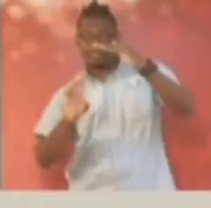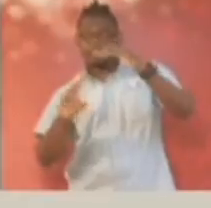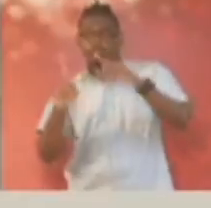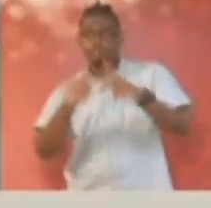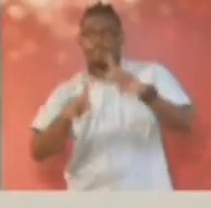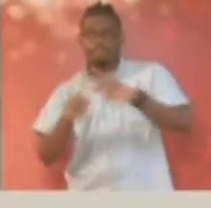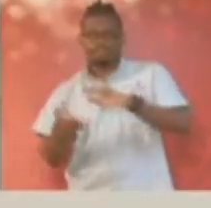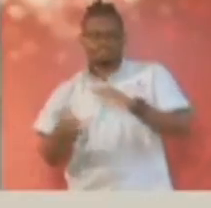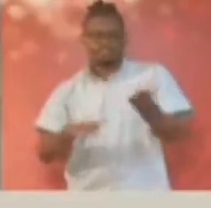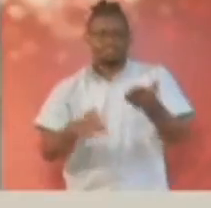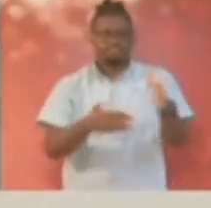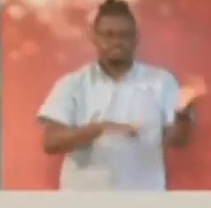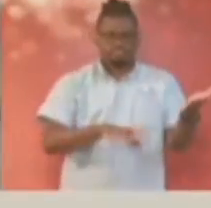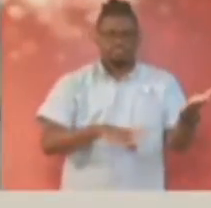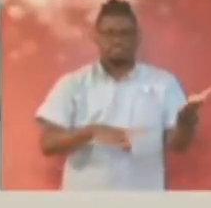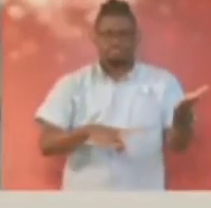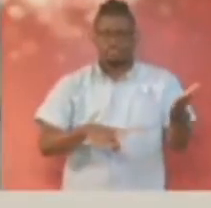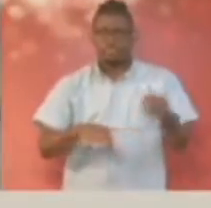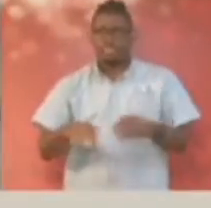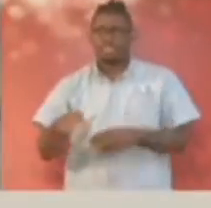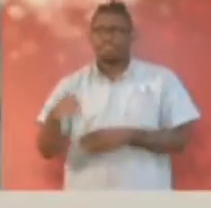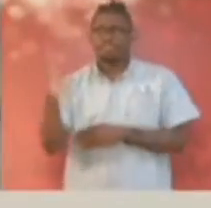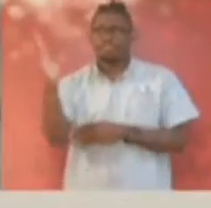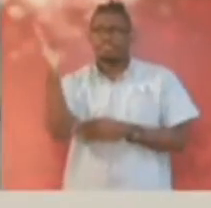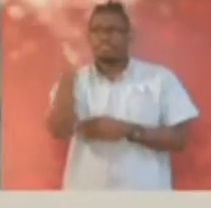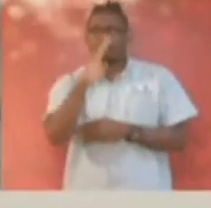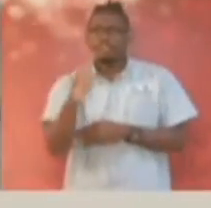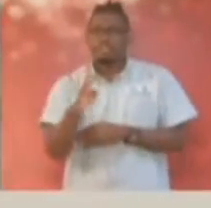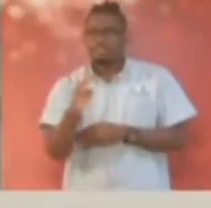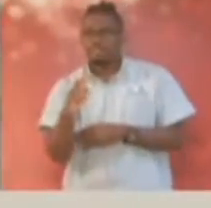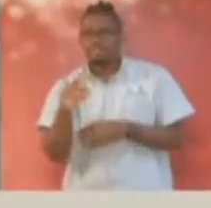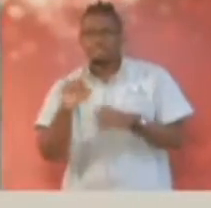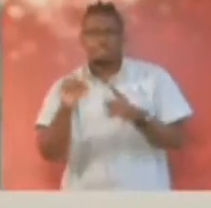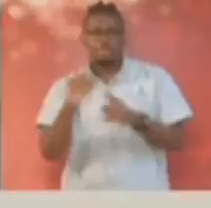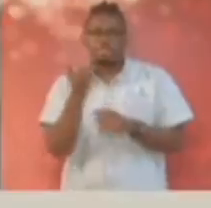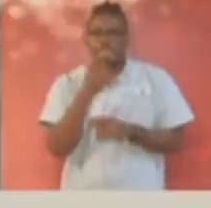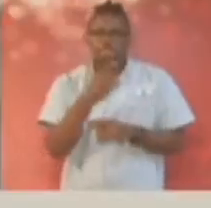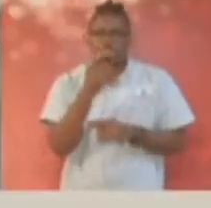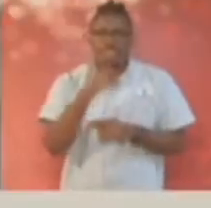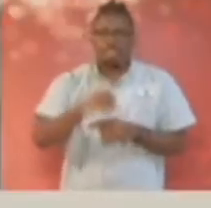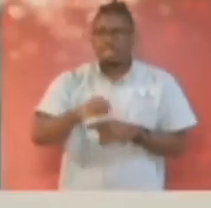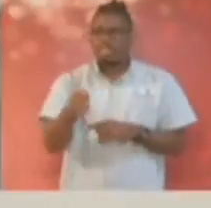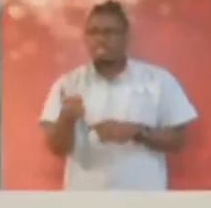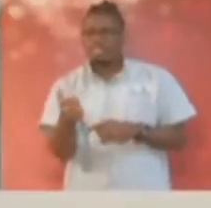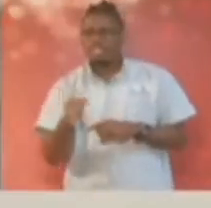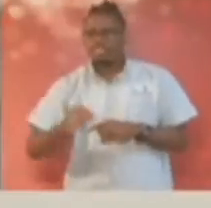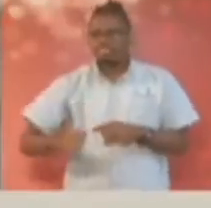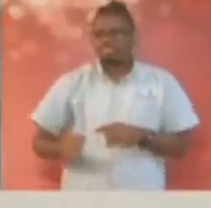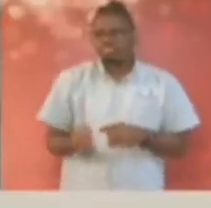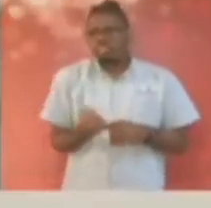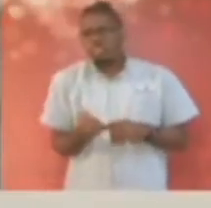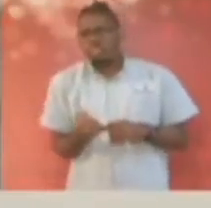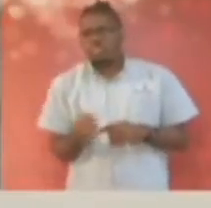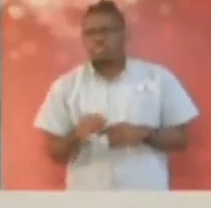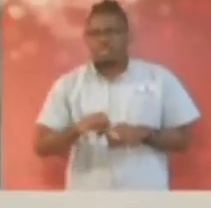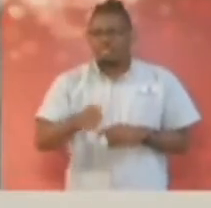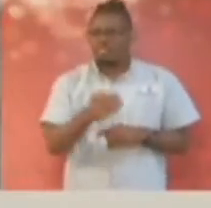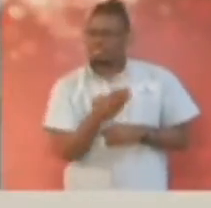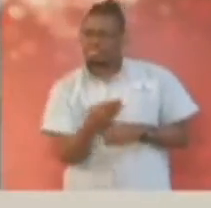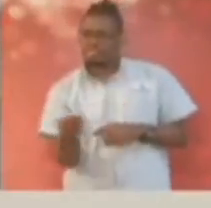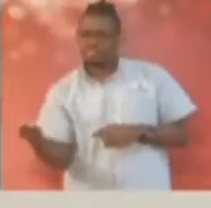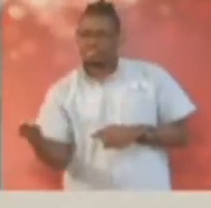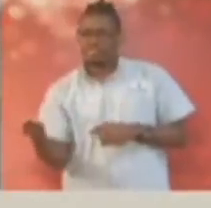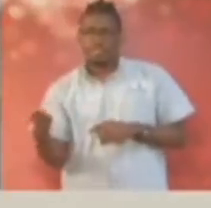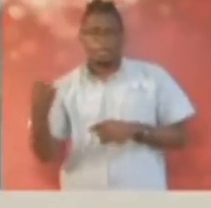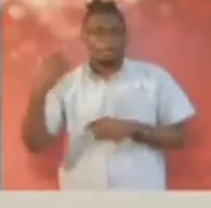you never heard about diabetes. You probably heard about every other thing else, strokes and so on. And you